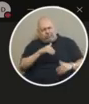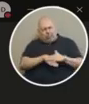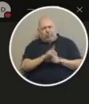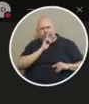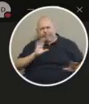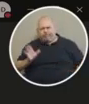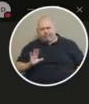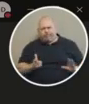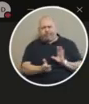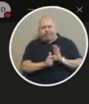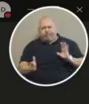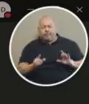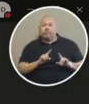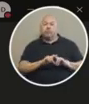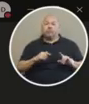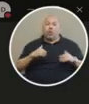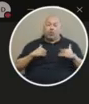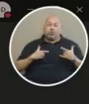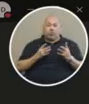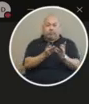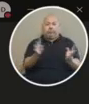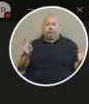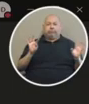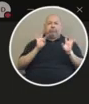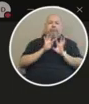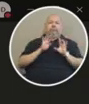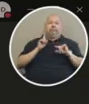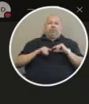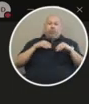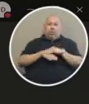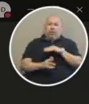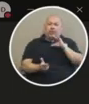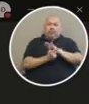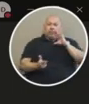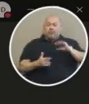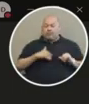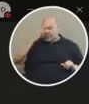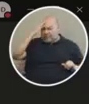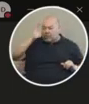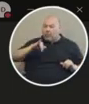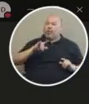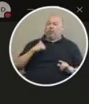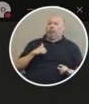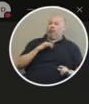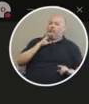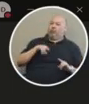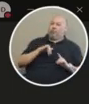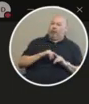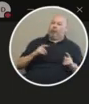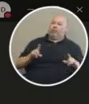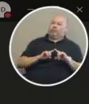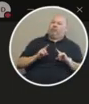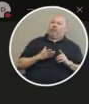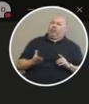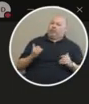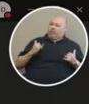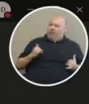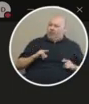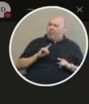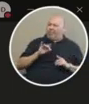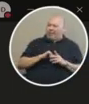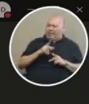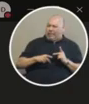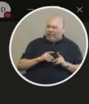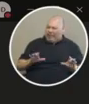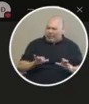ways as possible, including physical barricades, to help make that happen. And I know that we're discussing a lot of different things there, but those are the kind